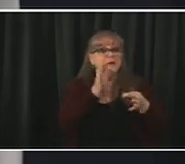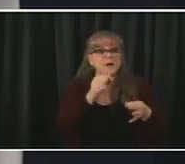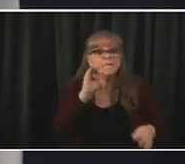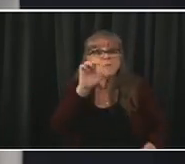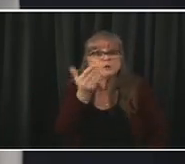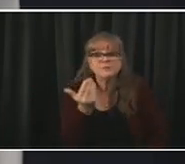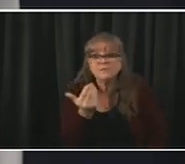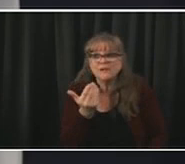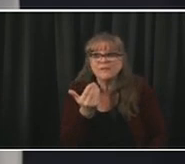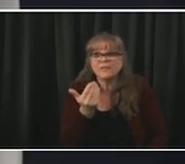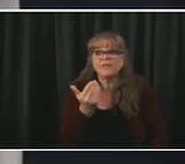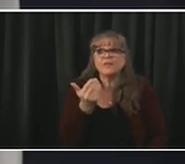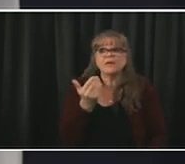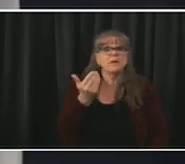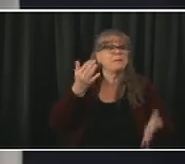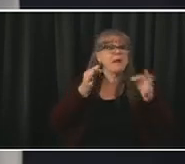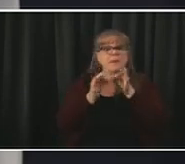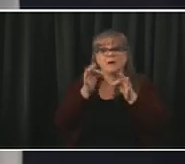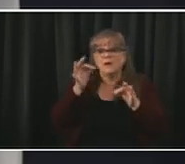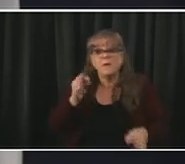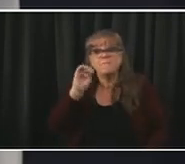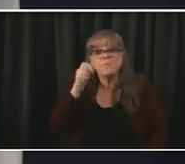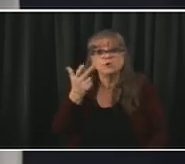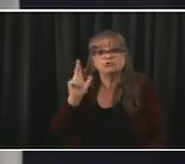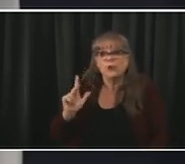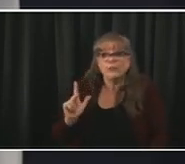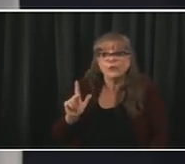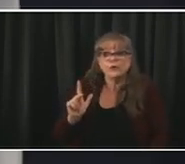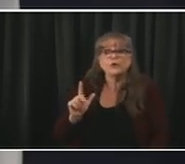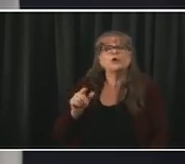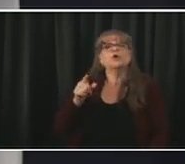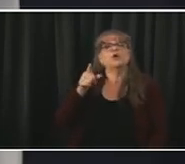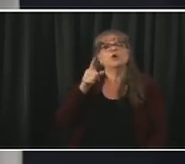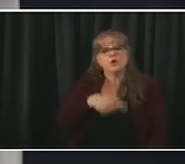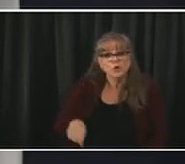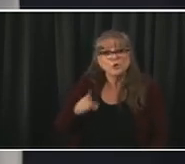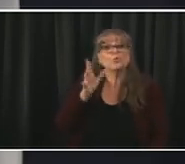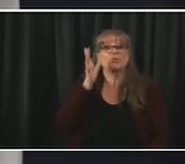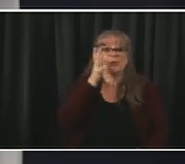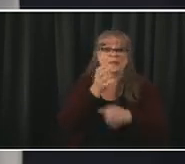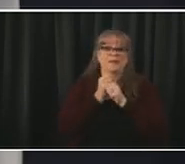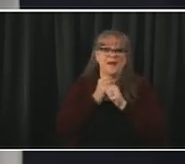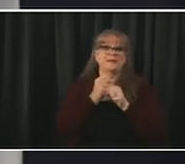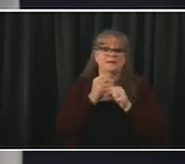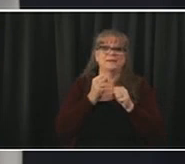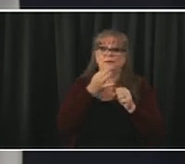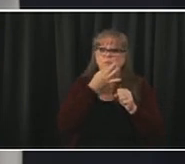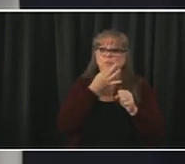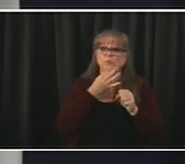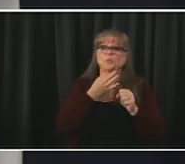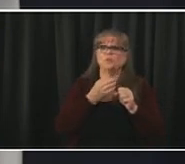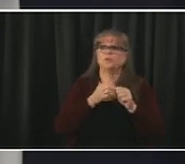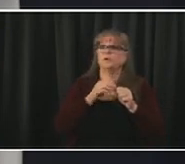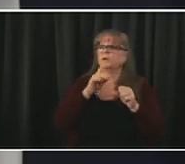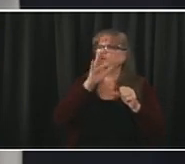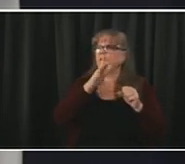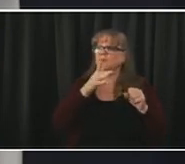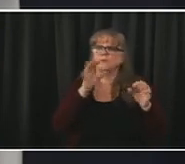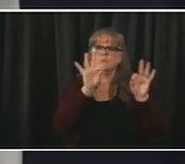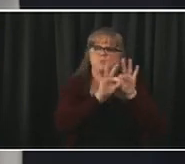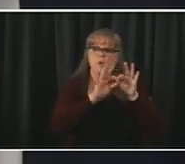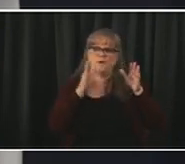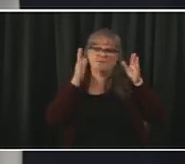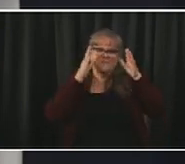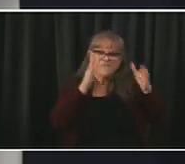23rd. We are focused right now on 70 and up and 65 to 69. We're rapidly moving through those